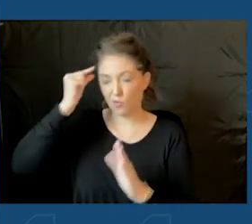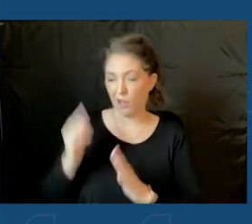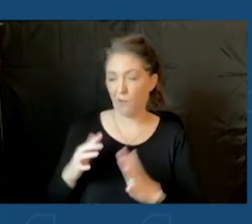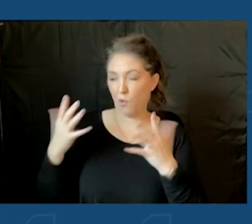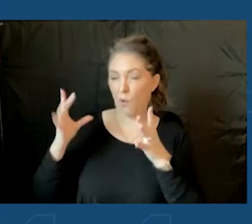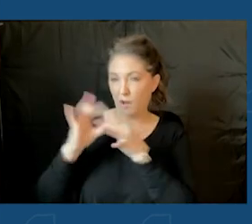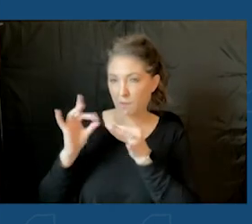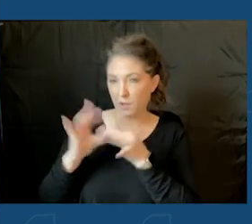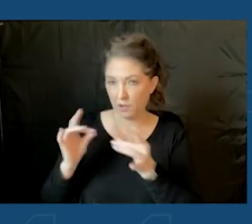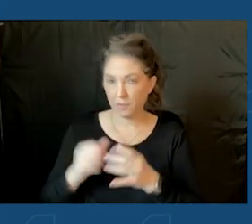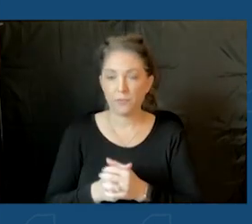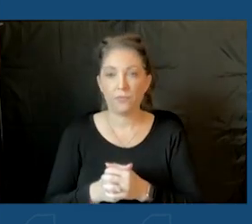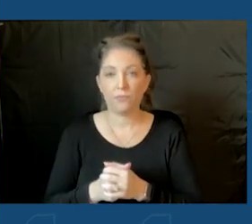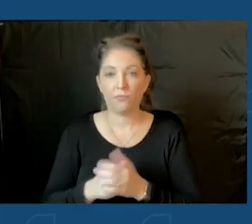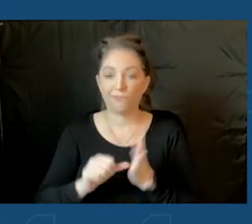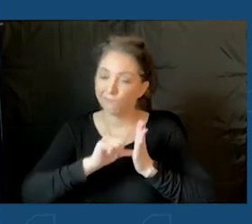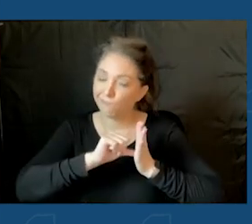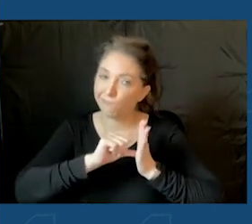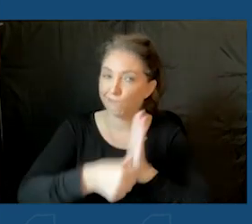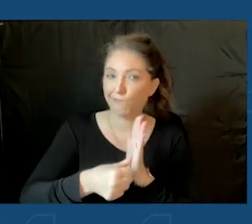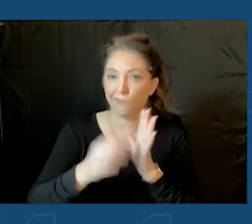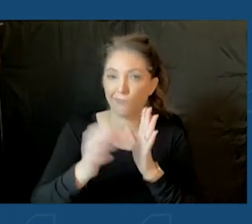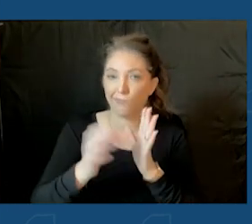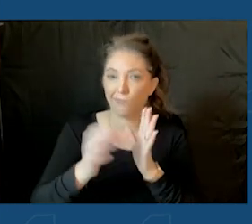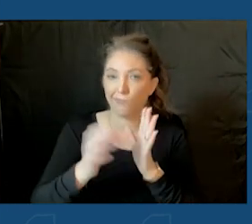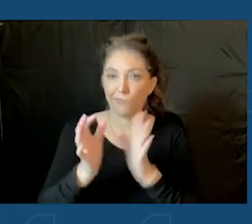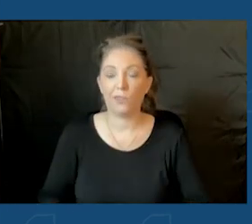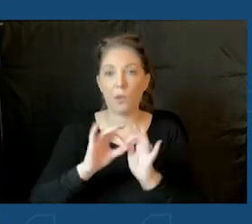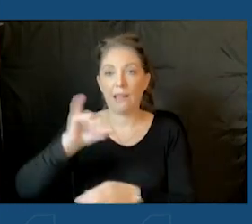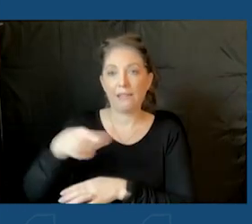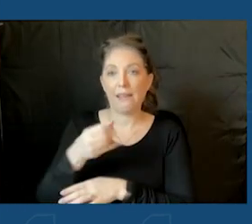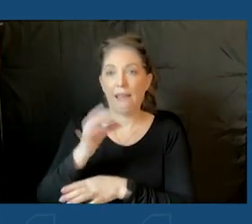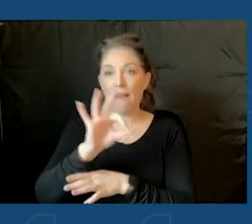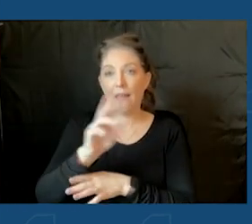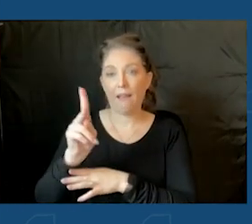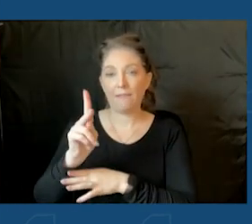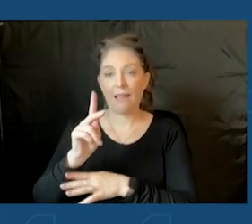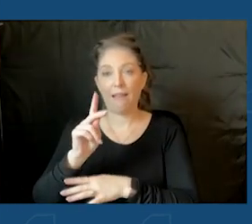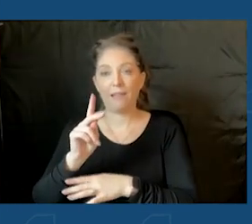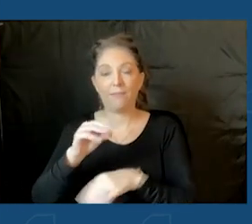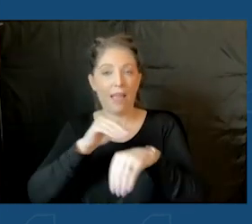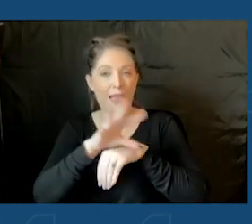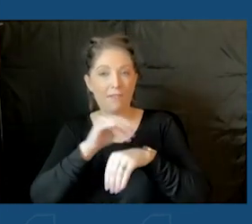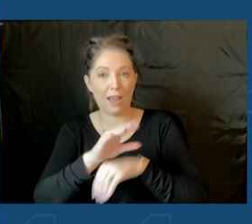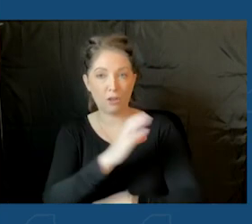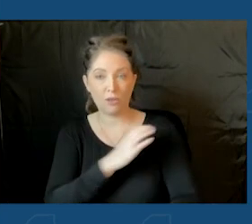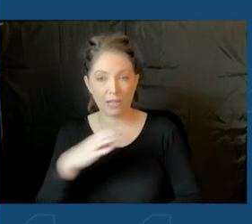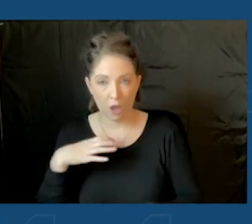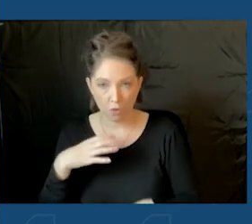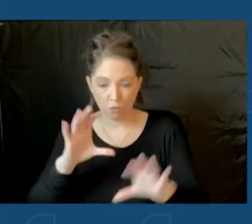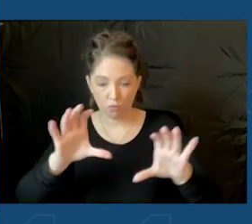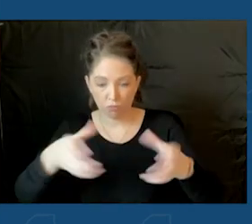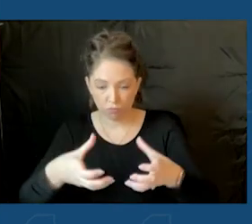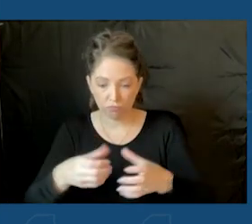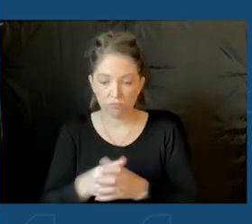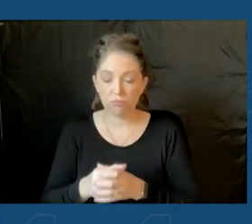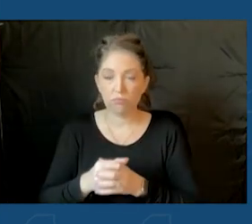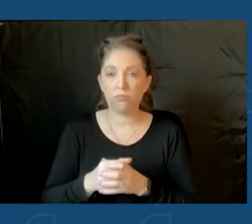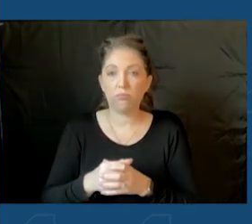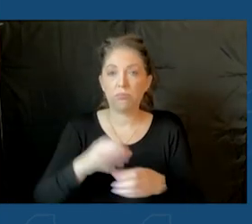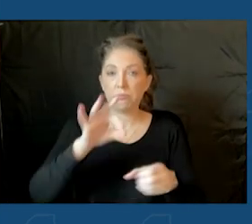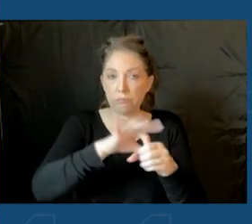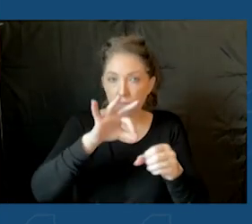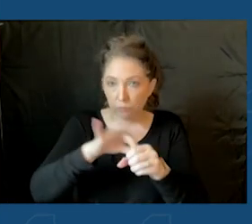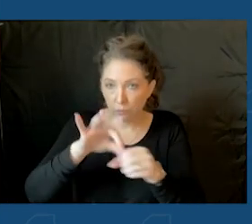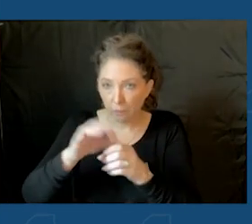you, and to stress the importance of the JFK Advisory Council, consisting of elected representatives and community leaders,